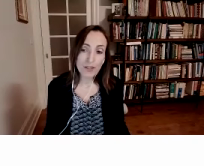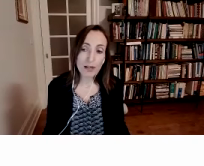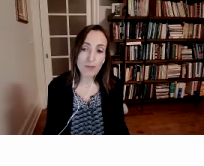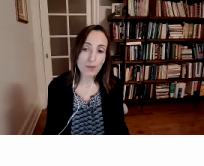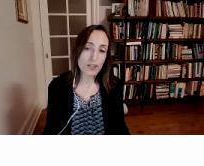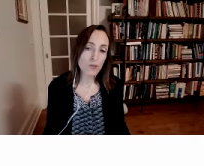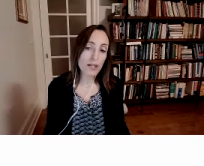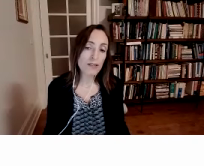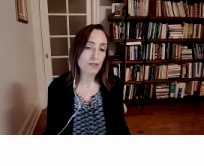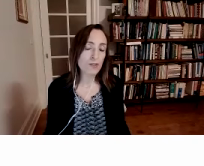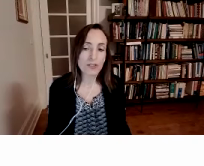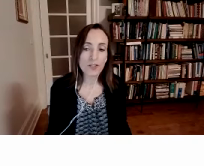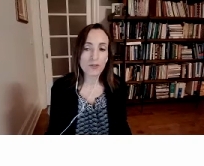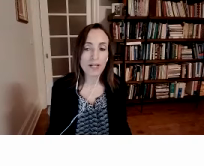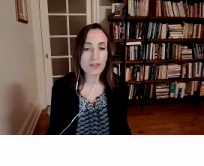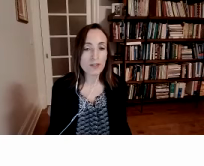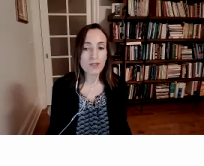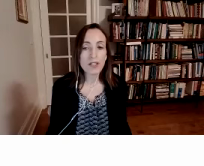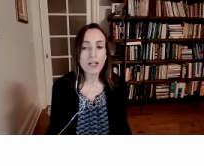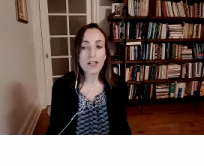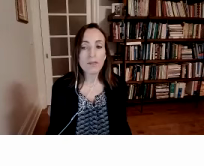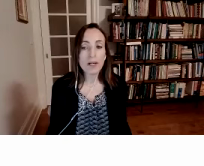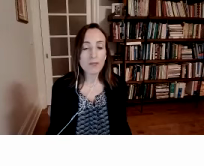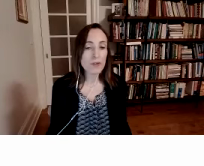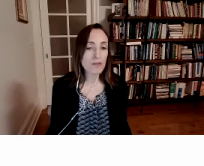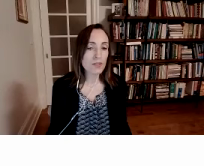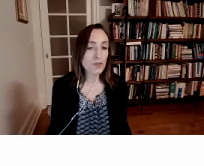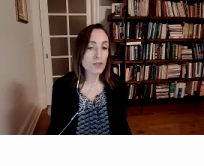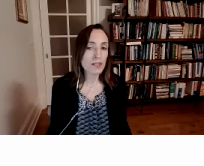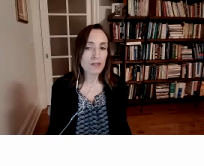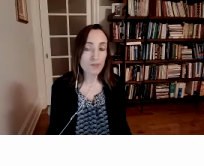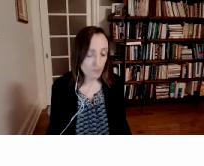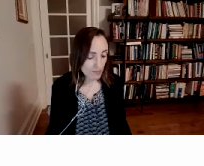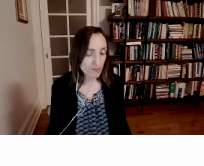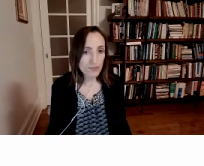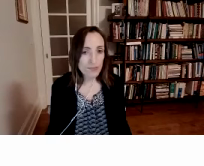and thereby boosting the weight of those contextual factors on prominence rating.